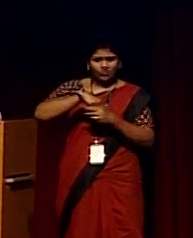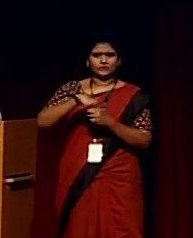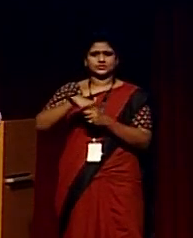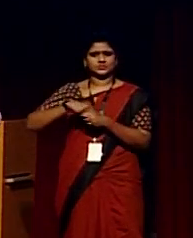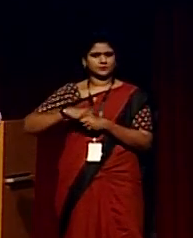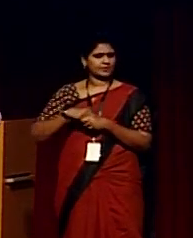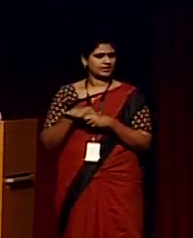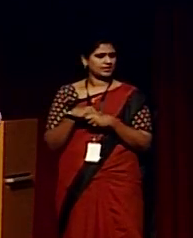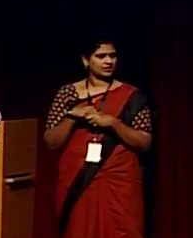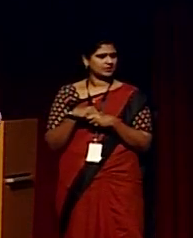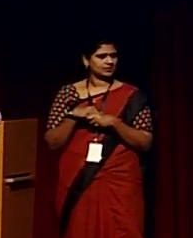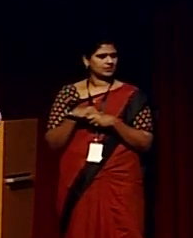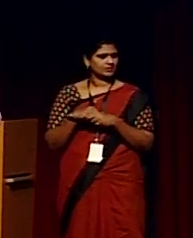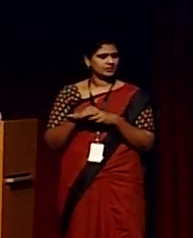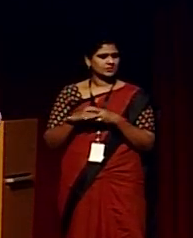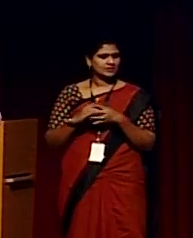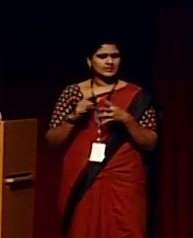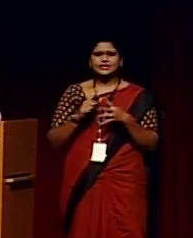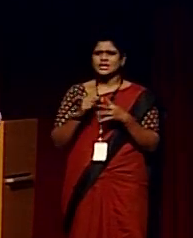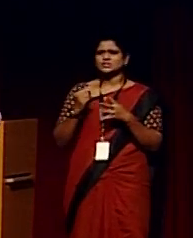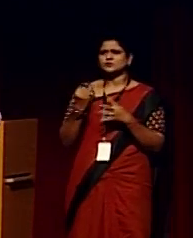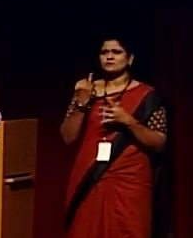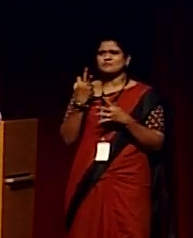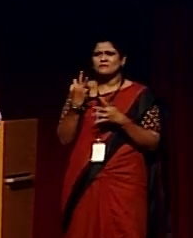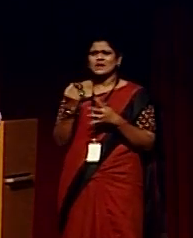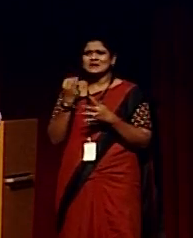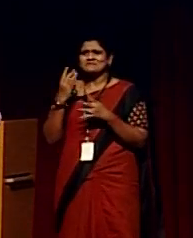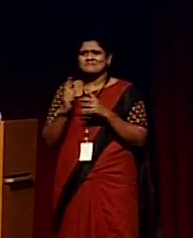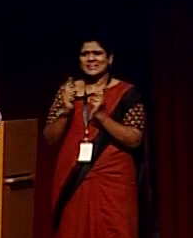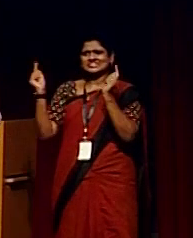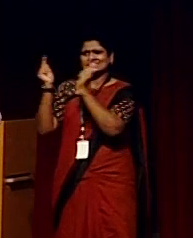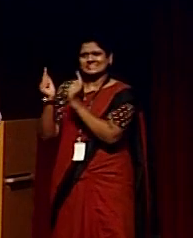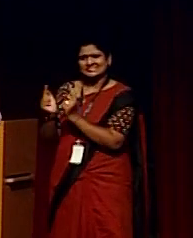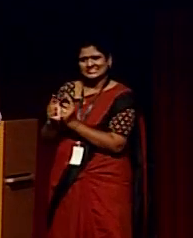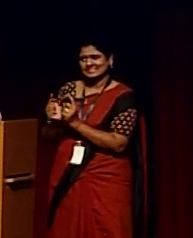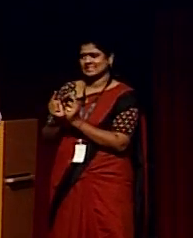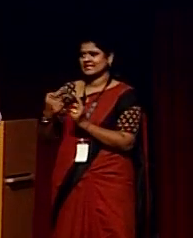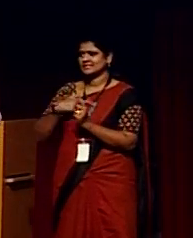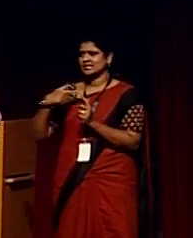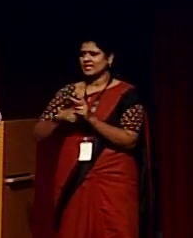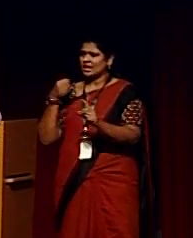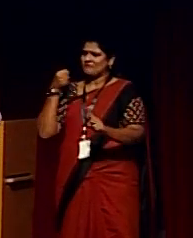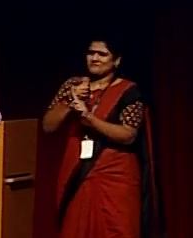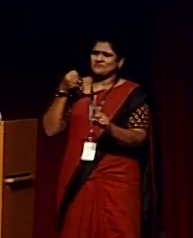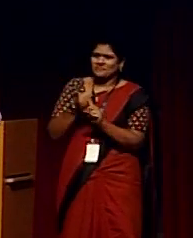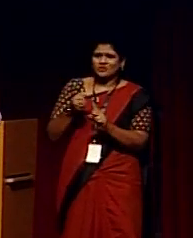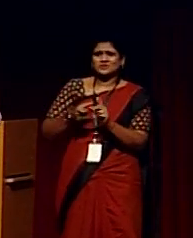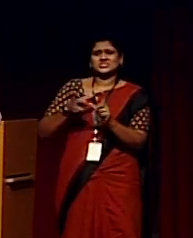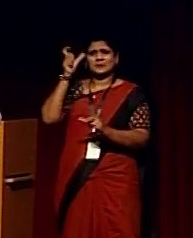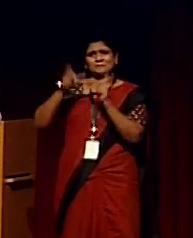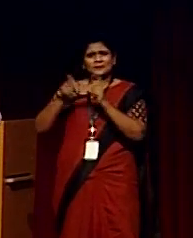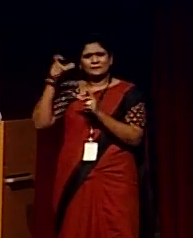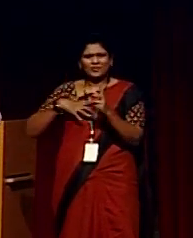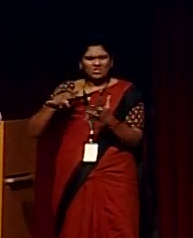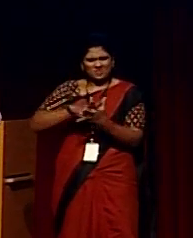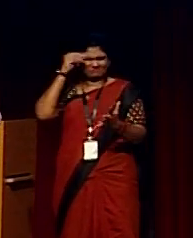only can author your math in this particular syntax. I do not want to force readers to just use a particular system.